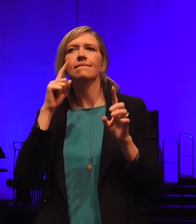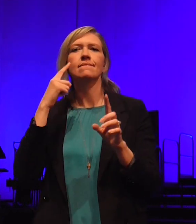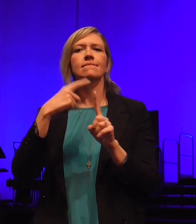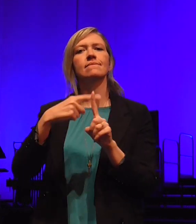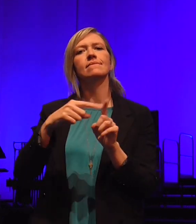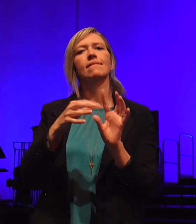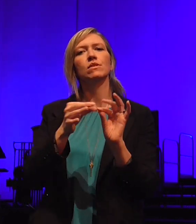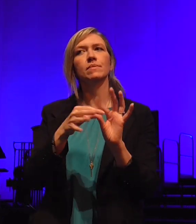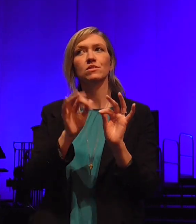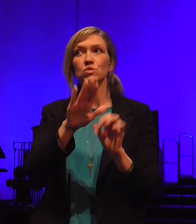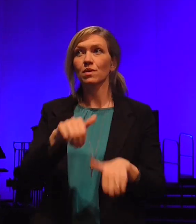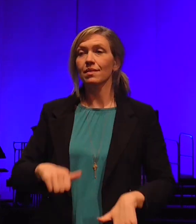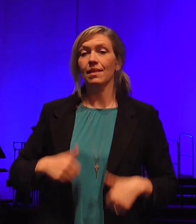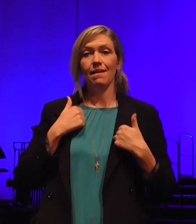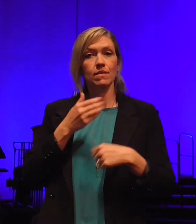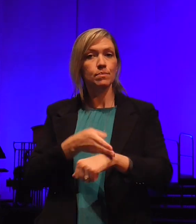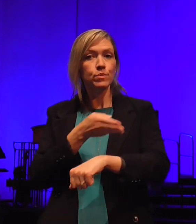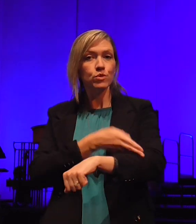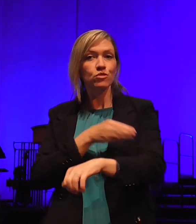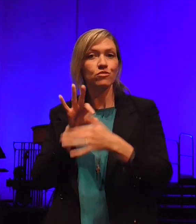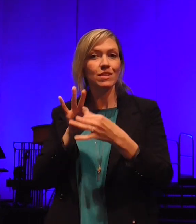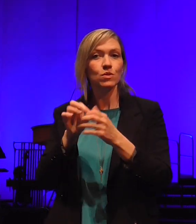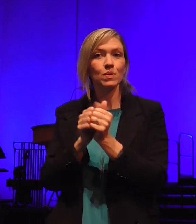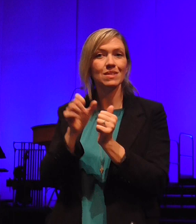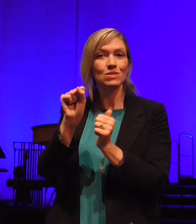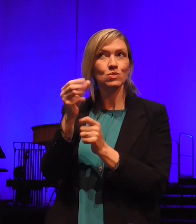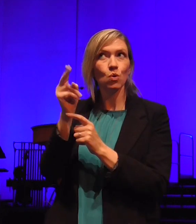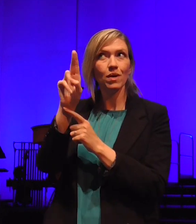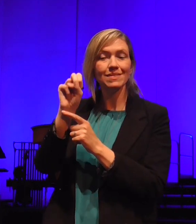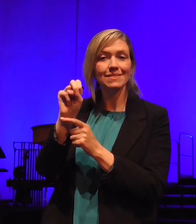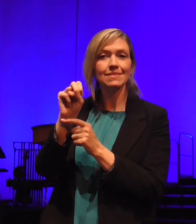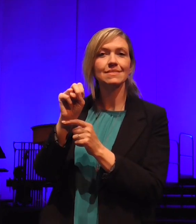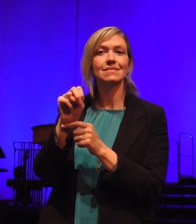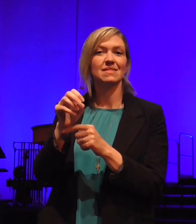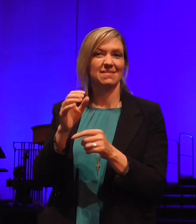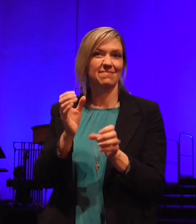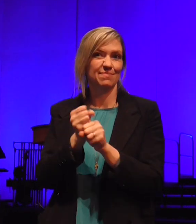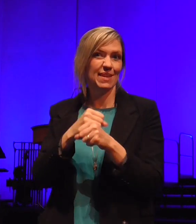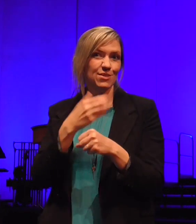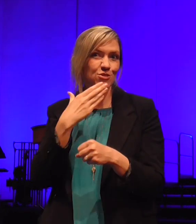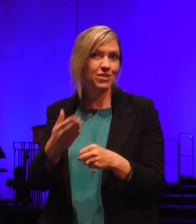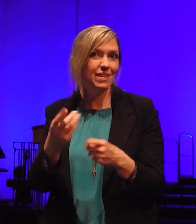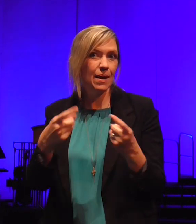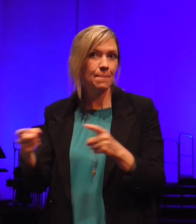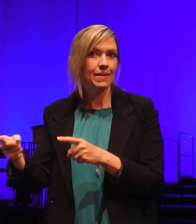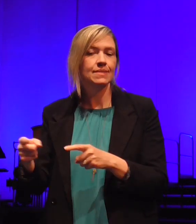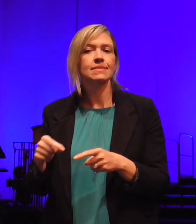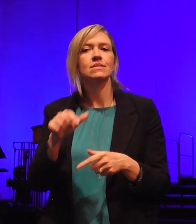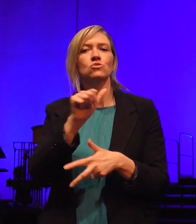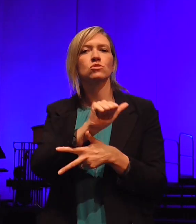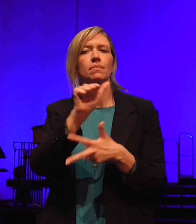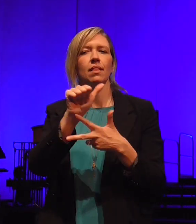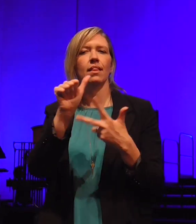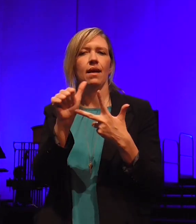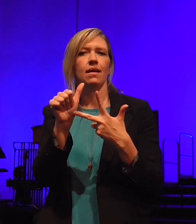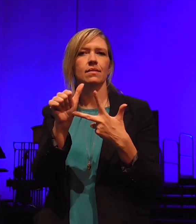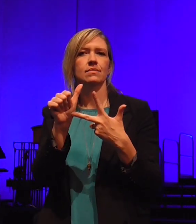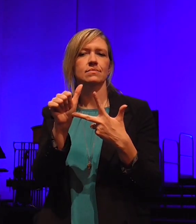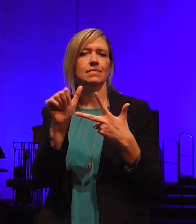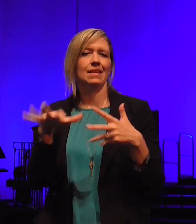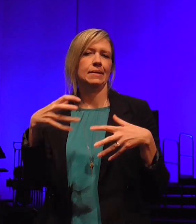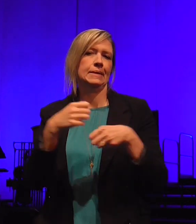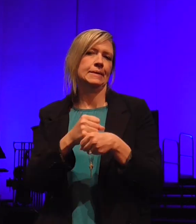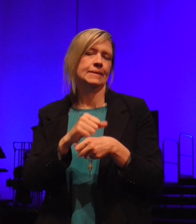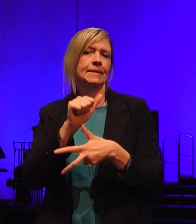life to improve your relationship with Source and make good stuff happen. And it's AAA is our